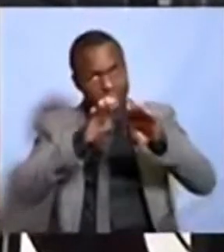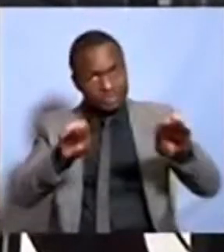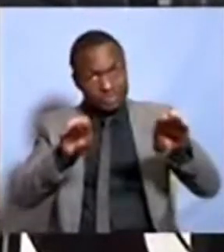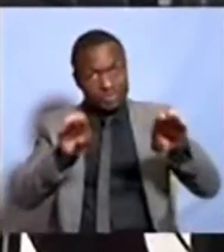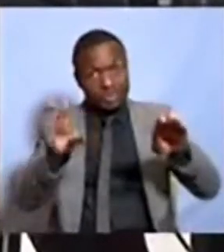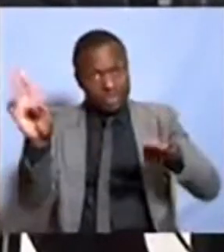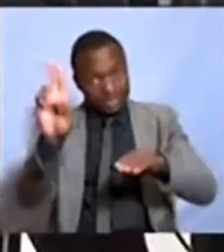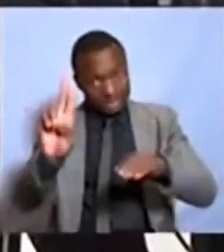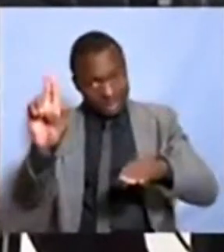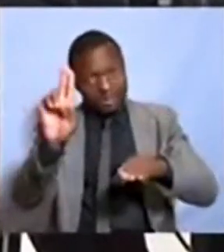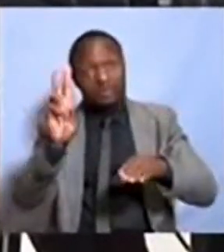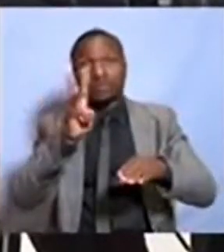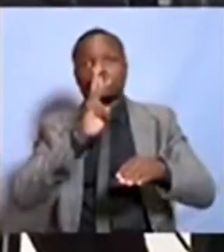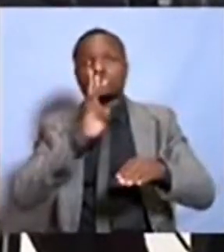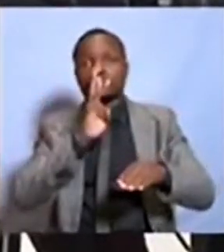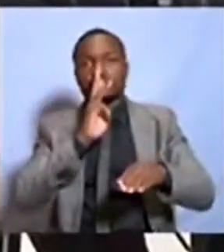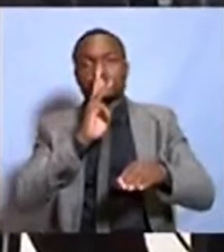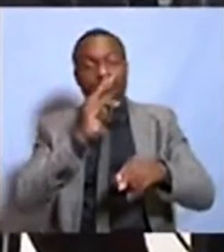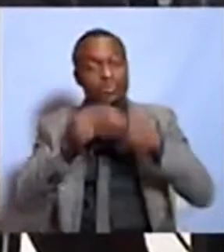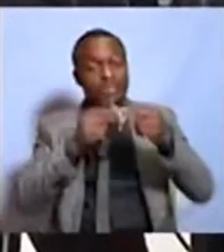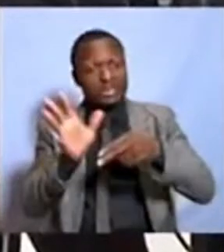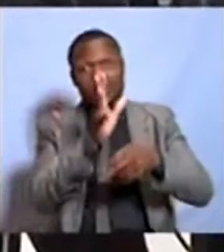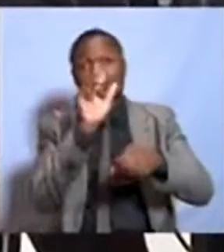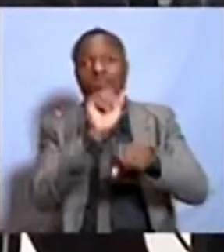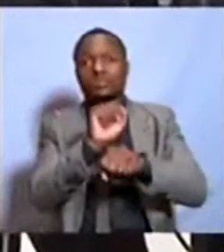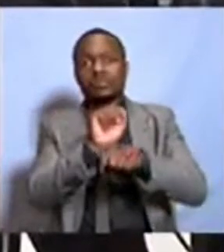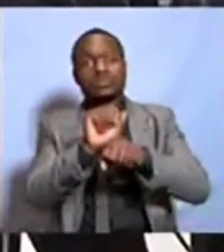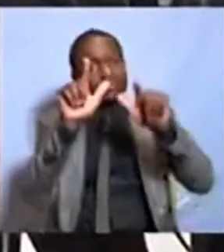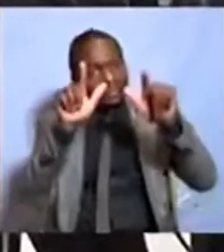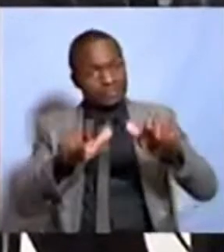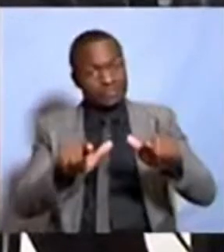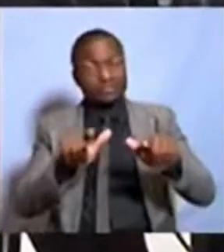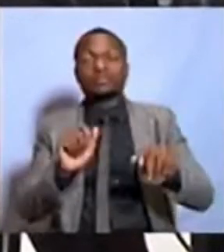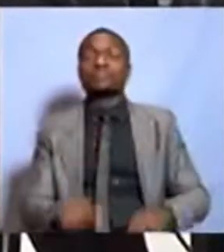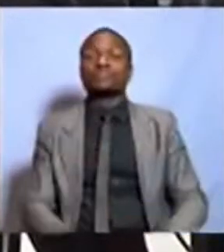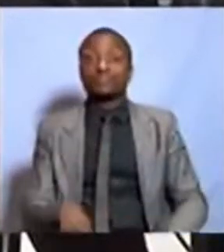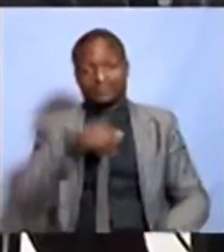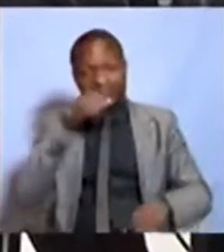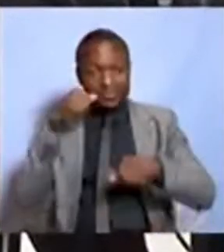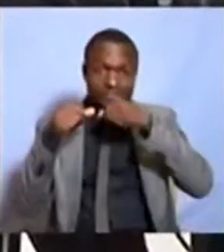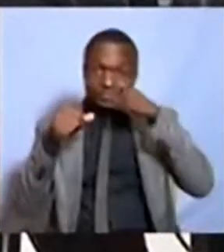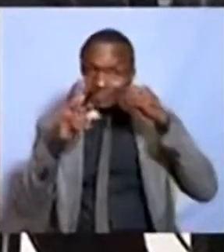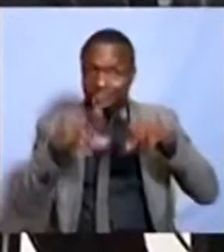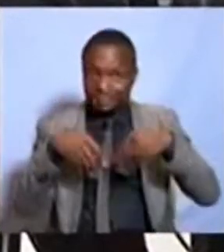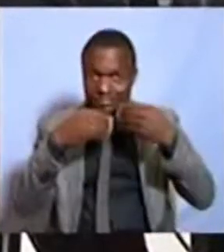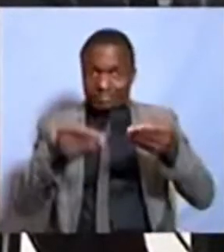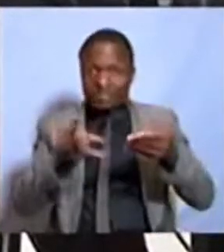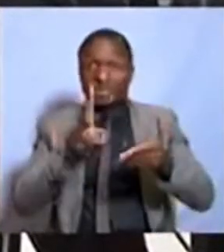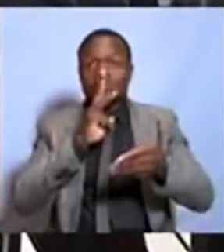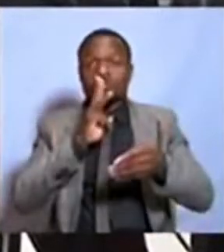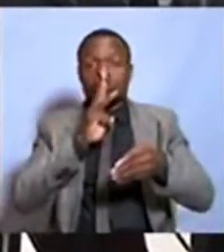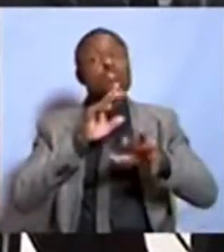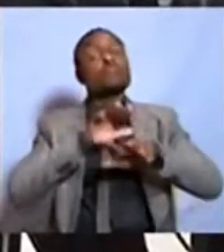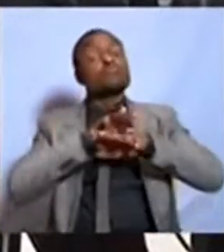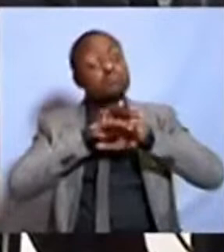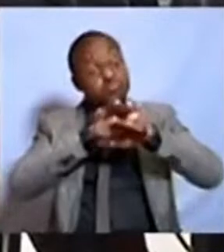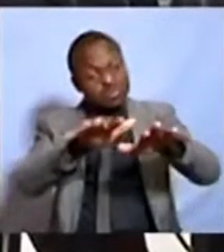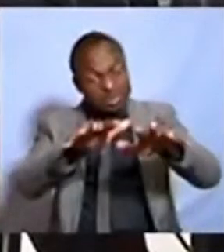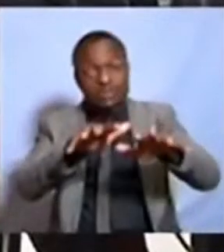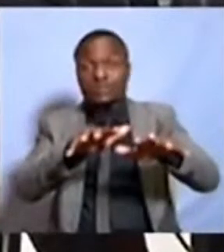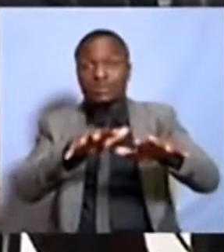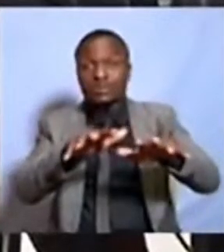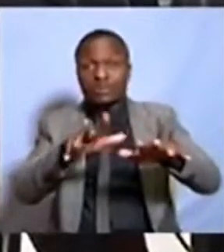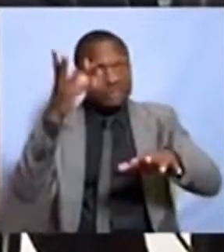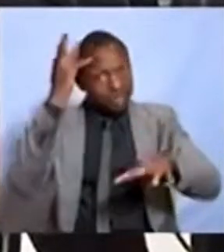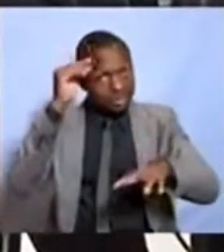water. So their operations are impacted. And then on agriculture, I gave an example of the floods that we had incurred recently, this past